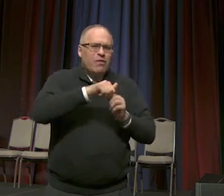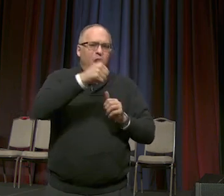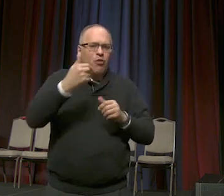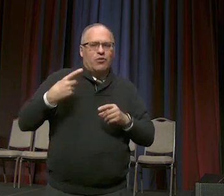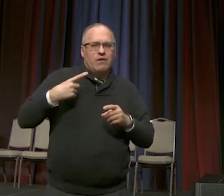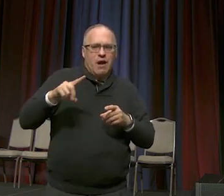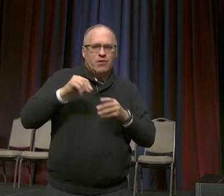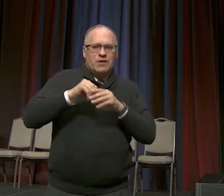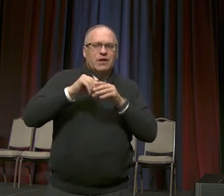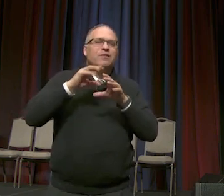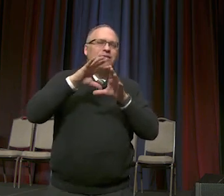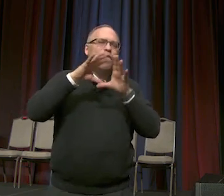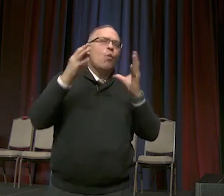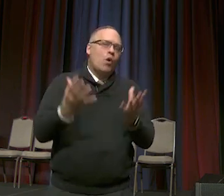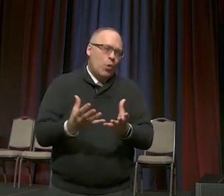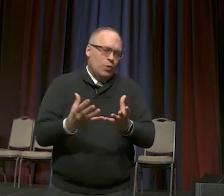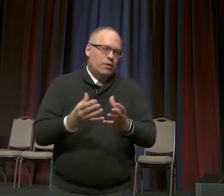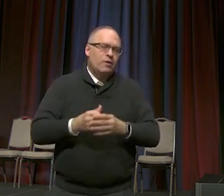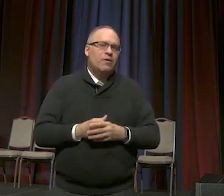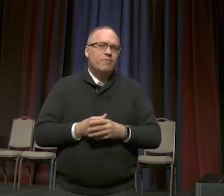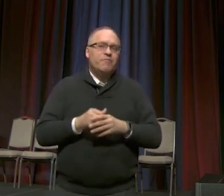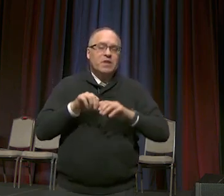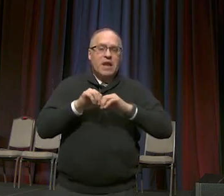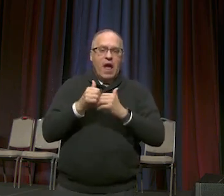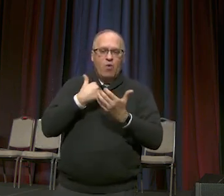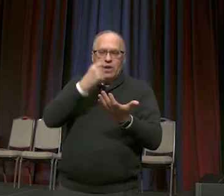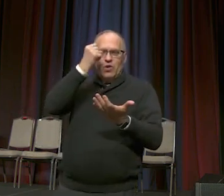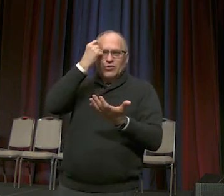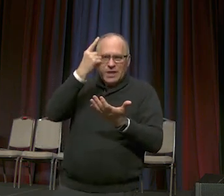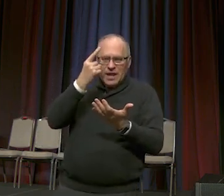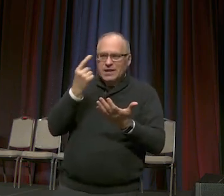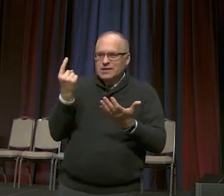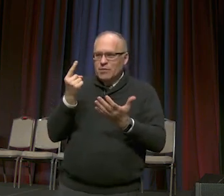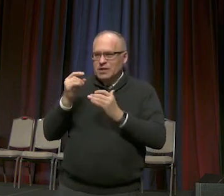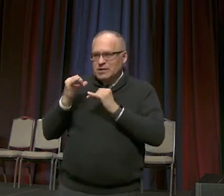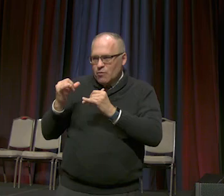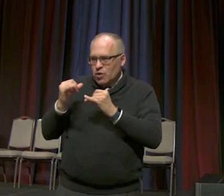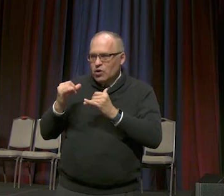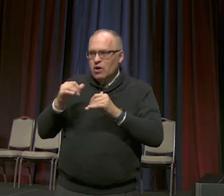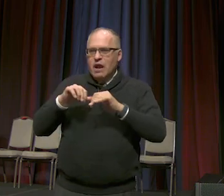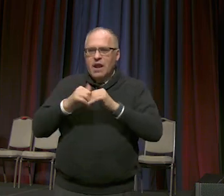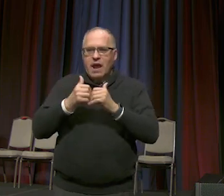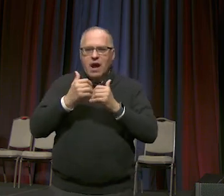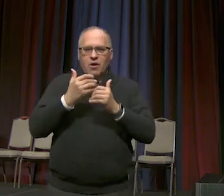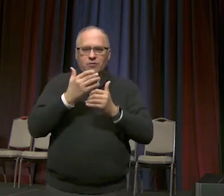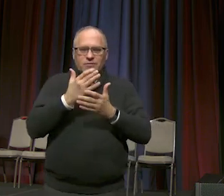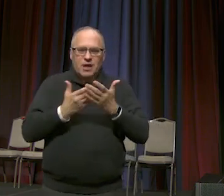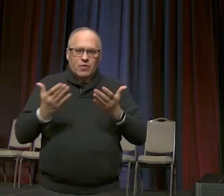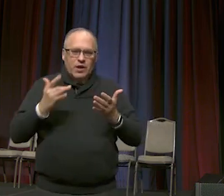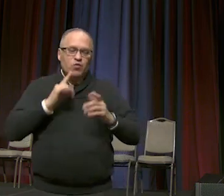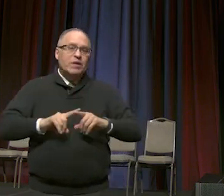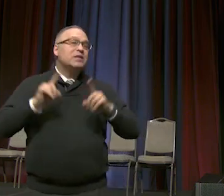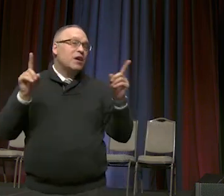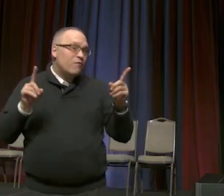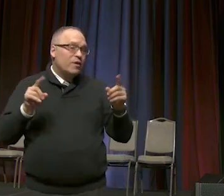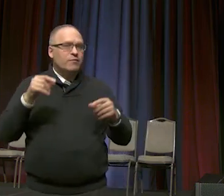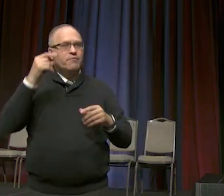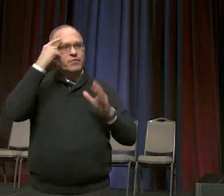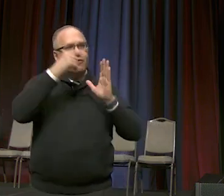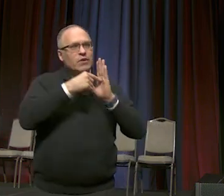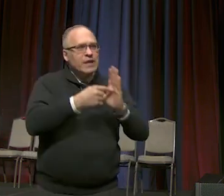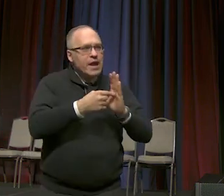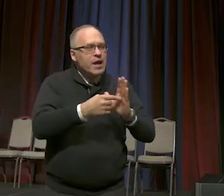we understand that and how we understand some things similarly and how we understand some things differently. For